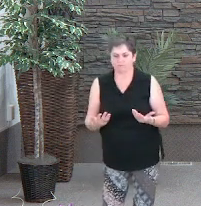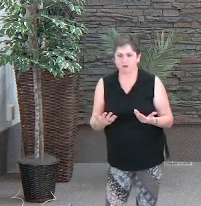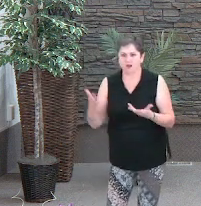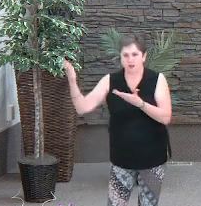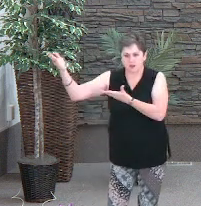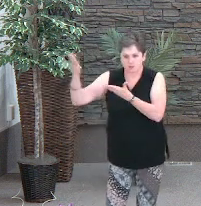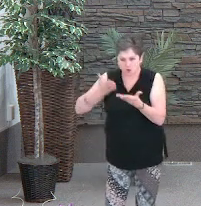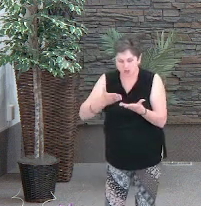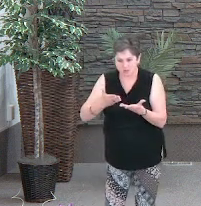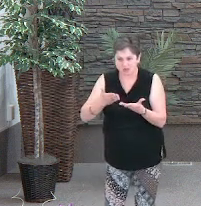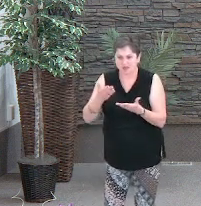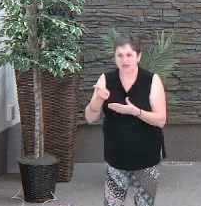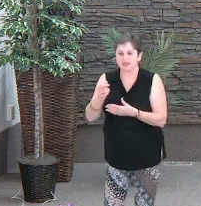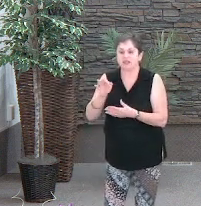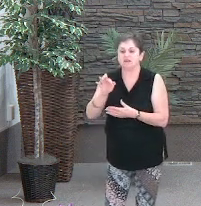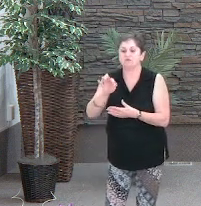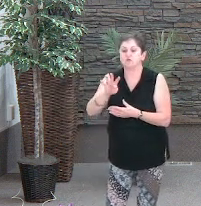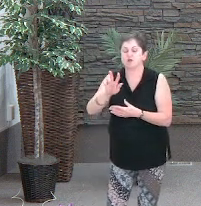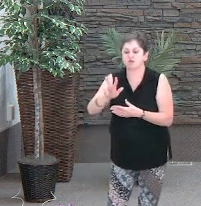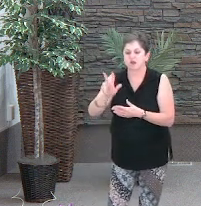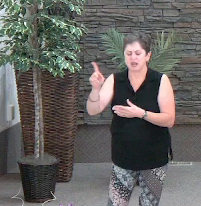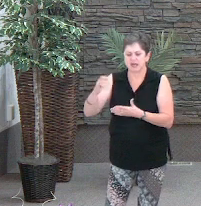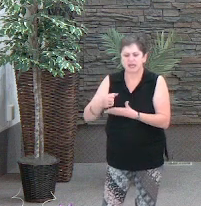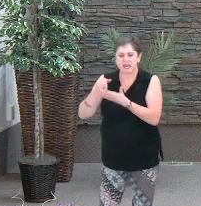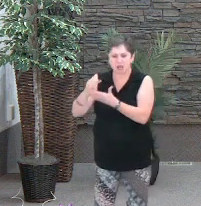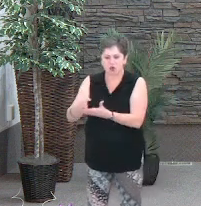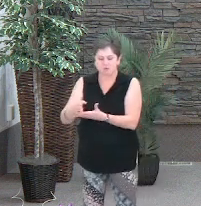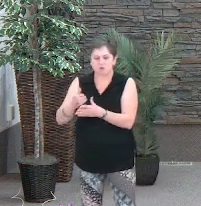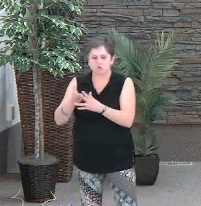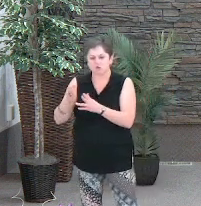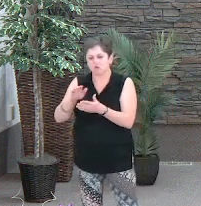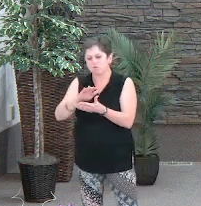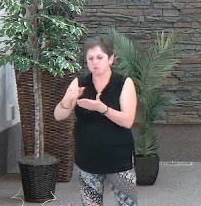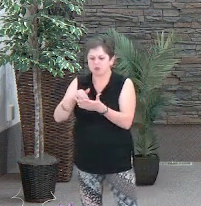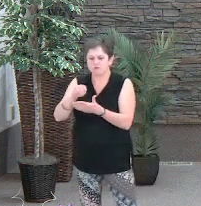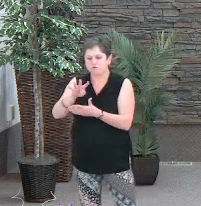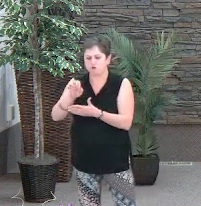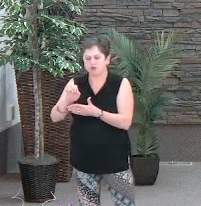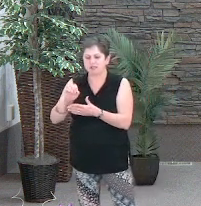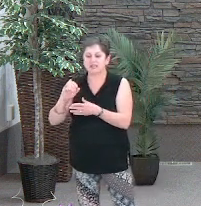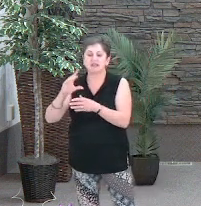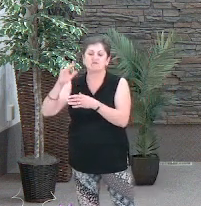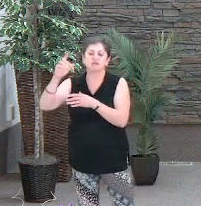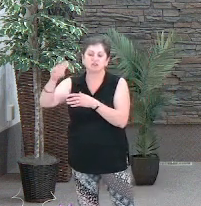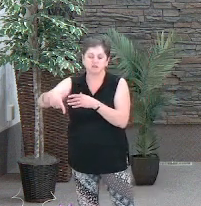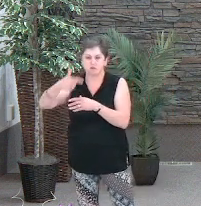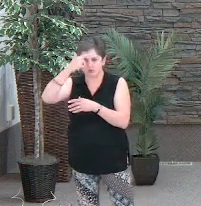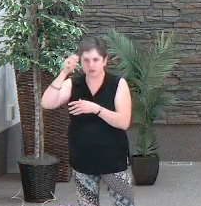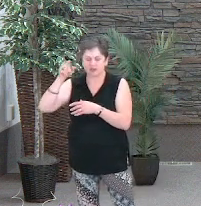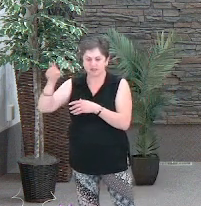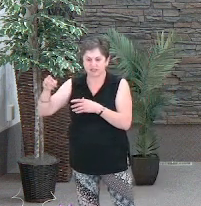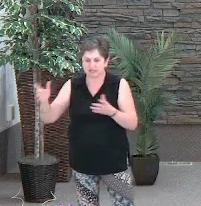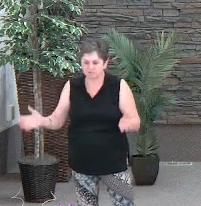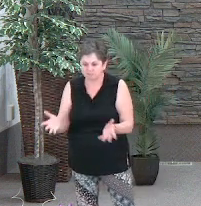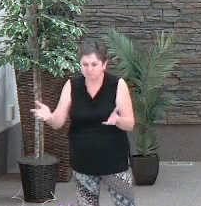brought him in 1943, and he helped them through the mid-40s. And eventually, because he fanned the flame of the fires